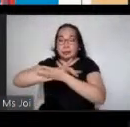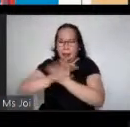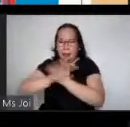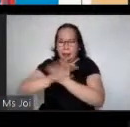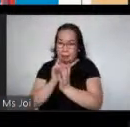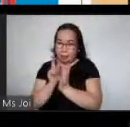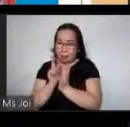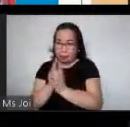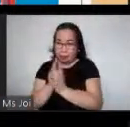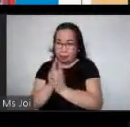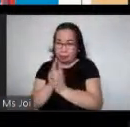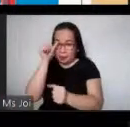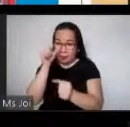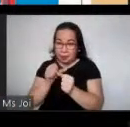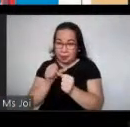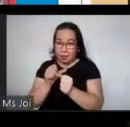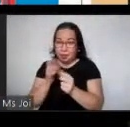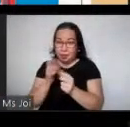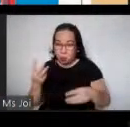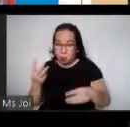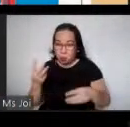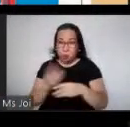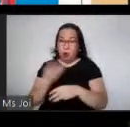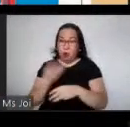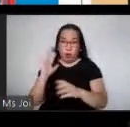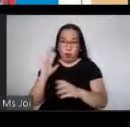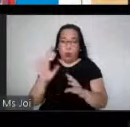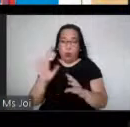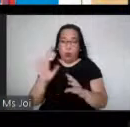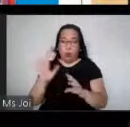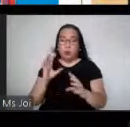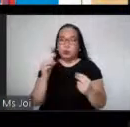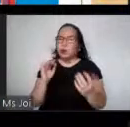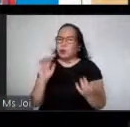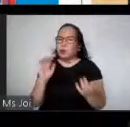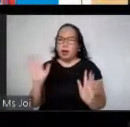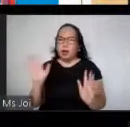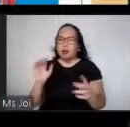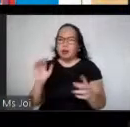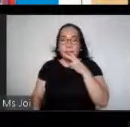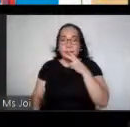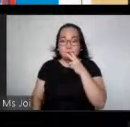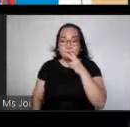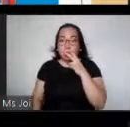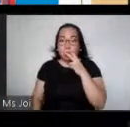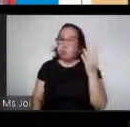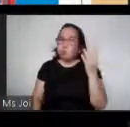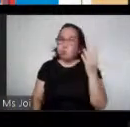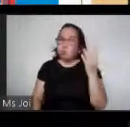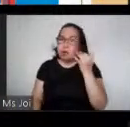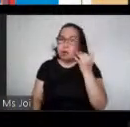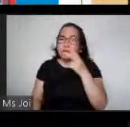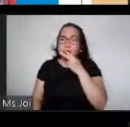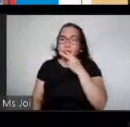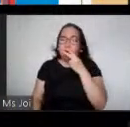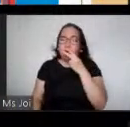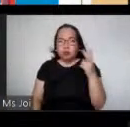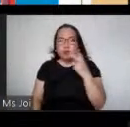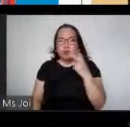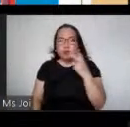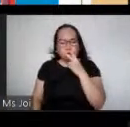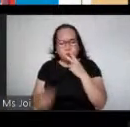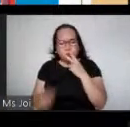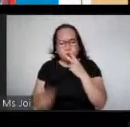yung chance na magkasakit ka. So we should avoid smoking to COVID-19.